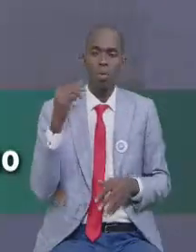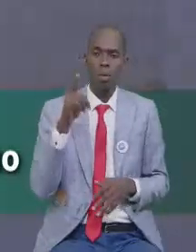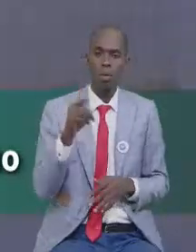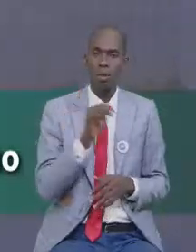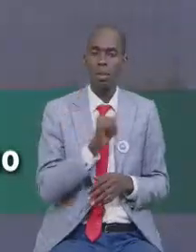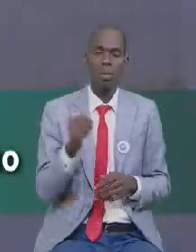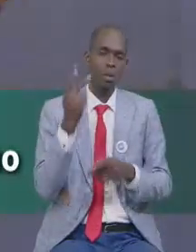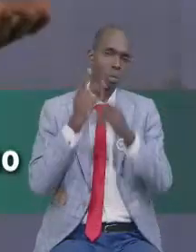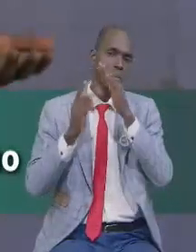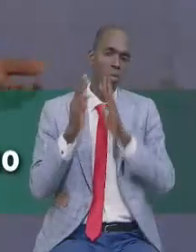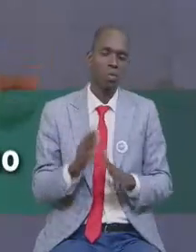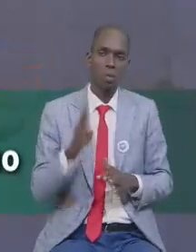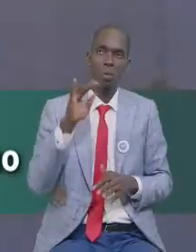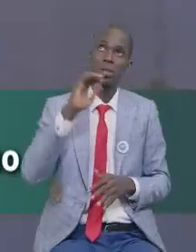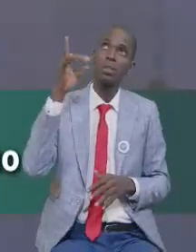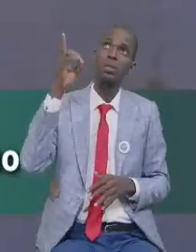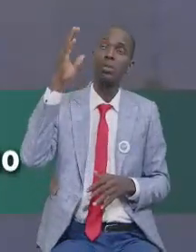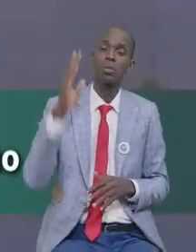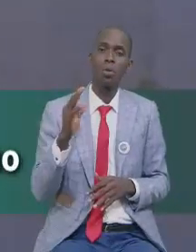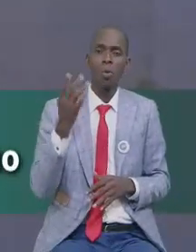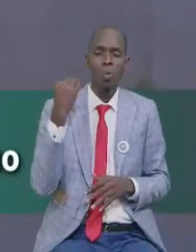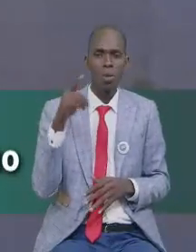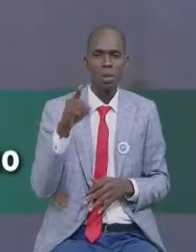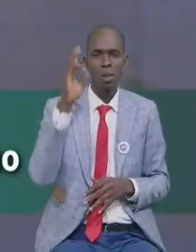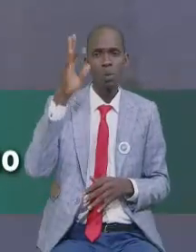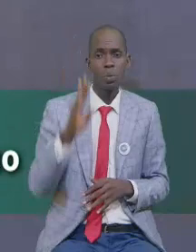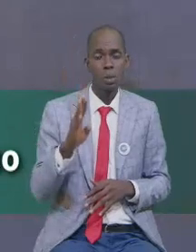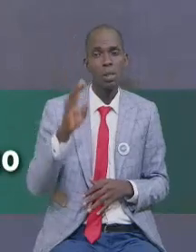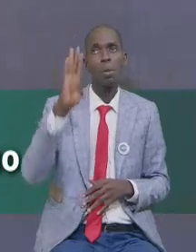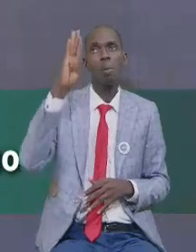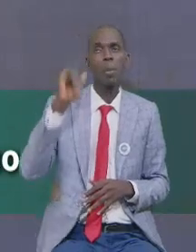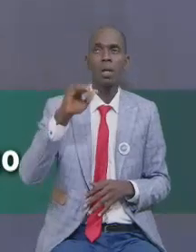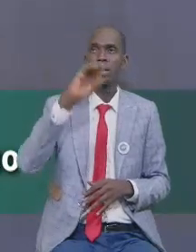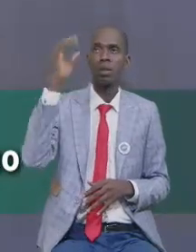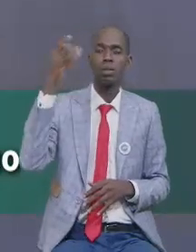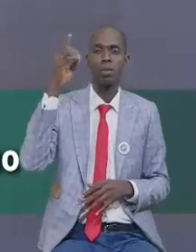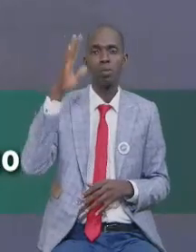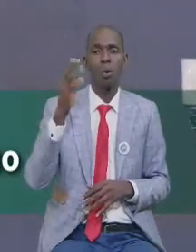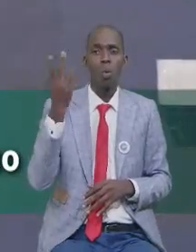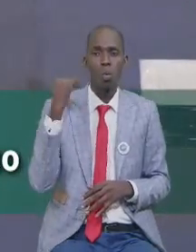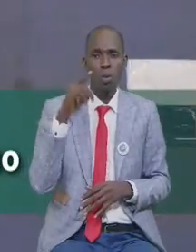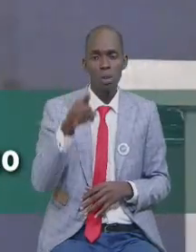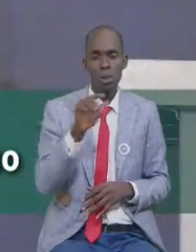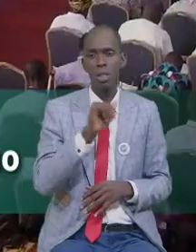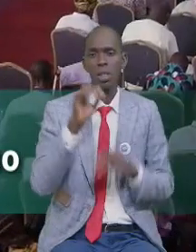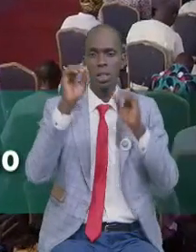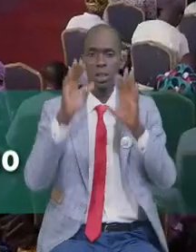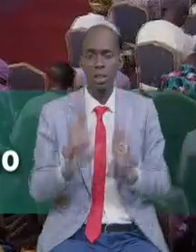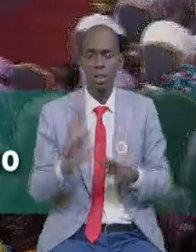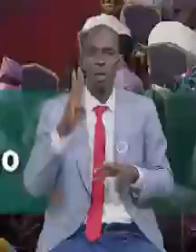an evangelist? By the grace of God. Was he a pastor? Was he a teacher of the word of God? By